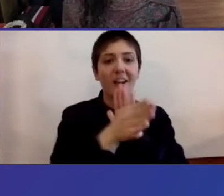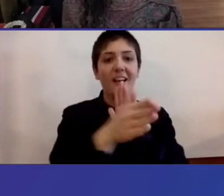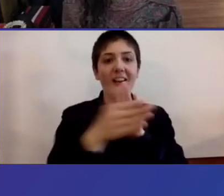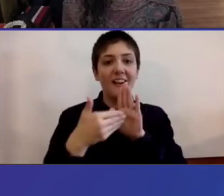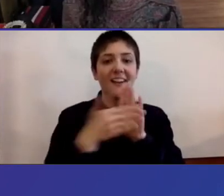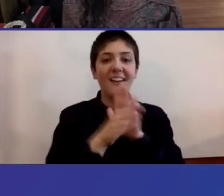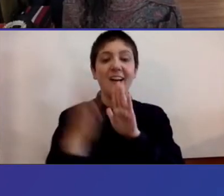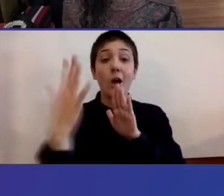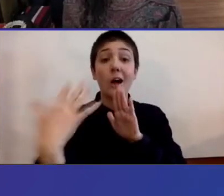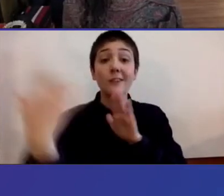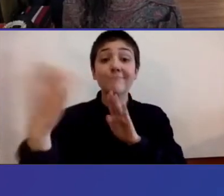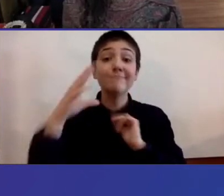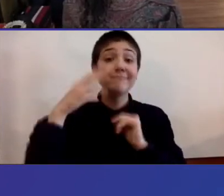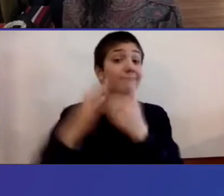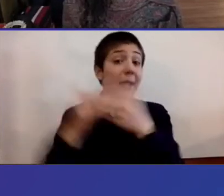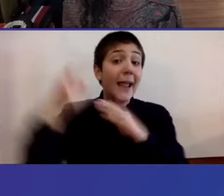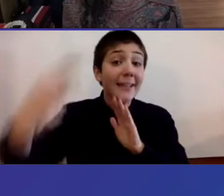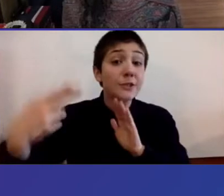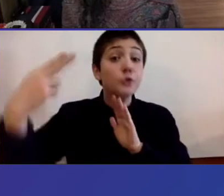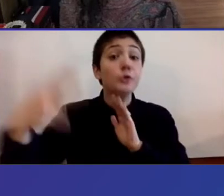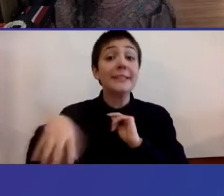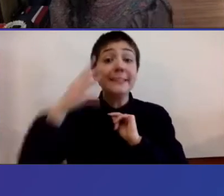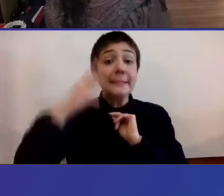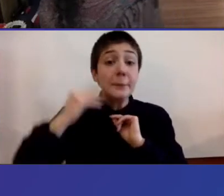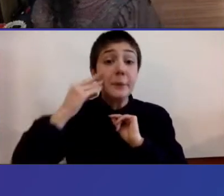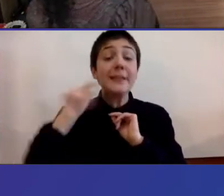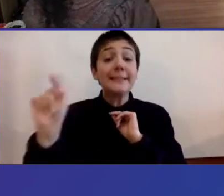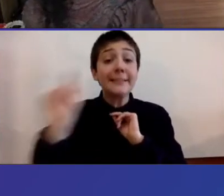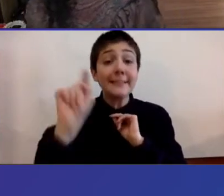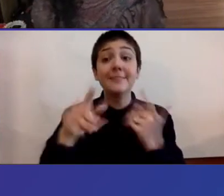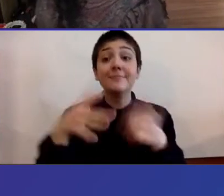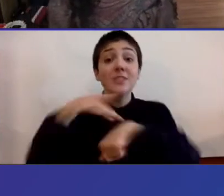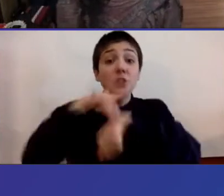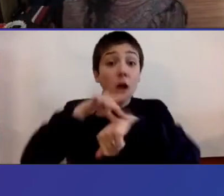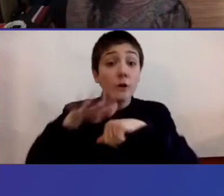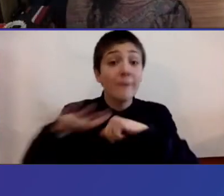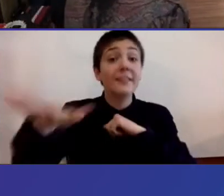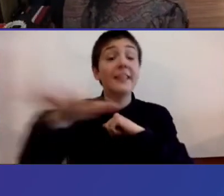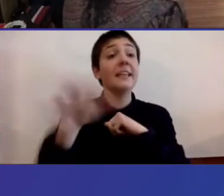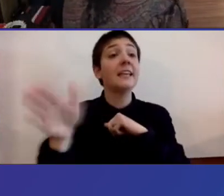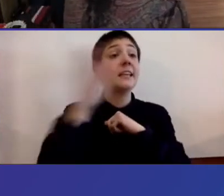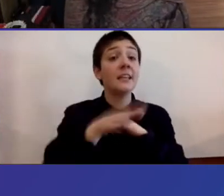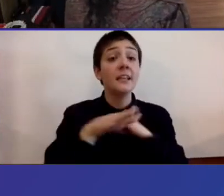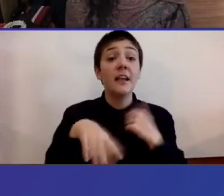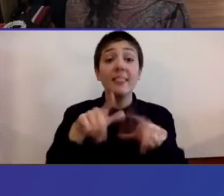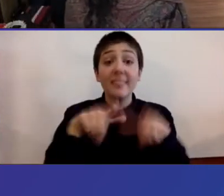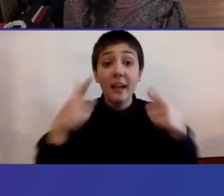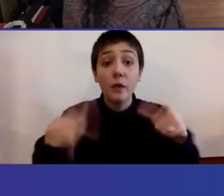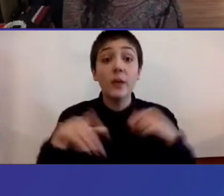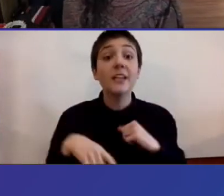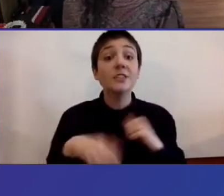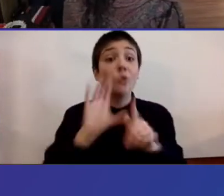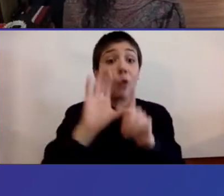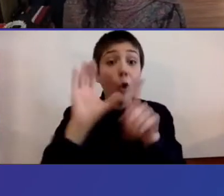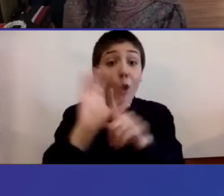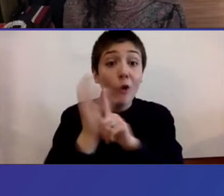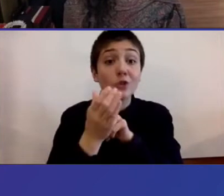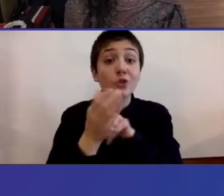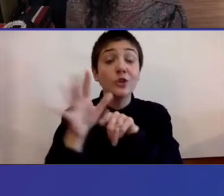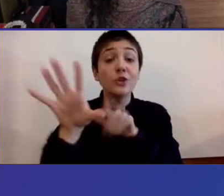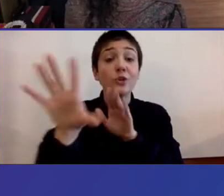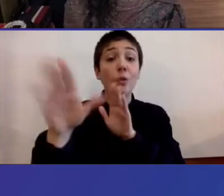history, geography, how they are, the social life, and language, literature, and